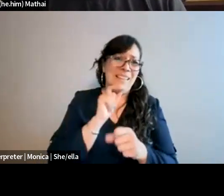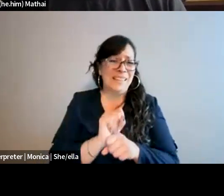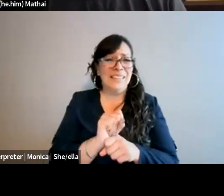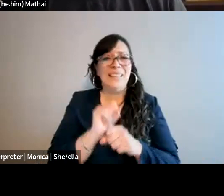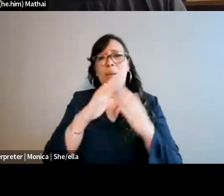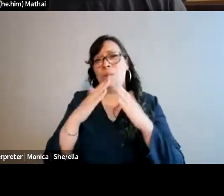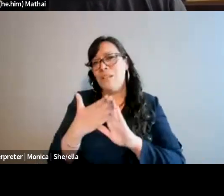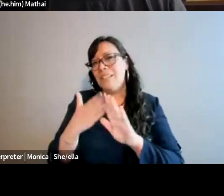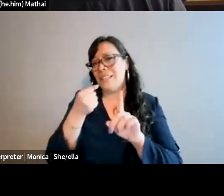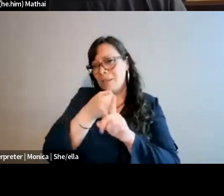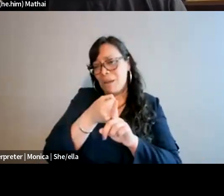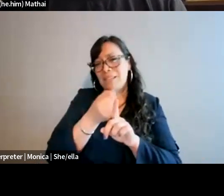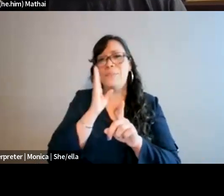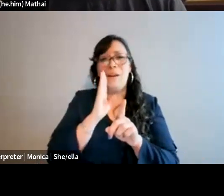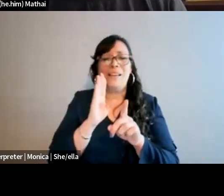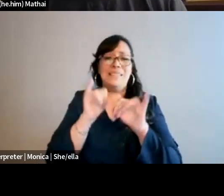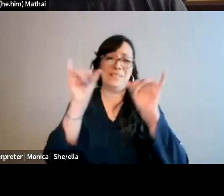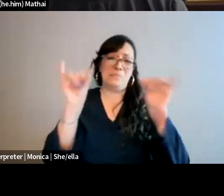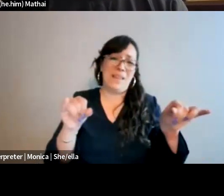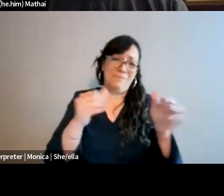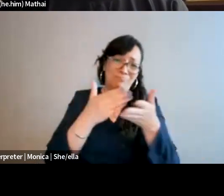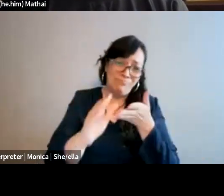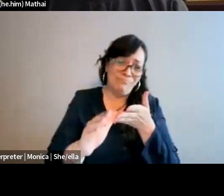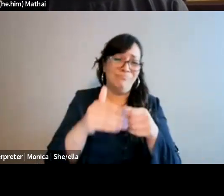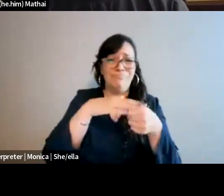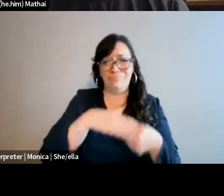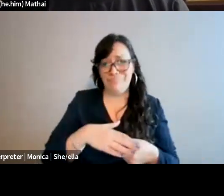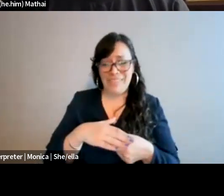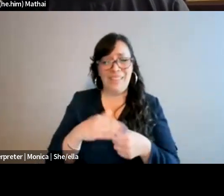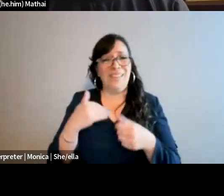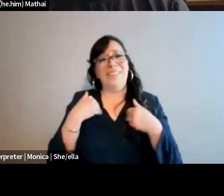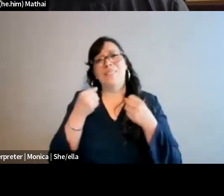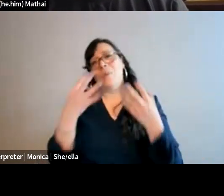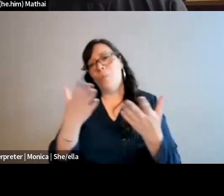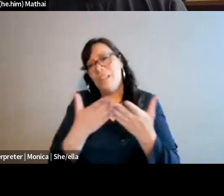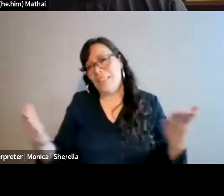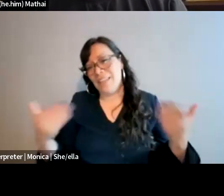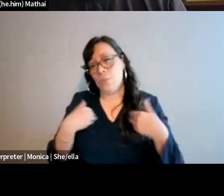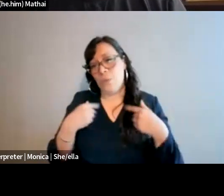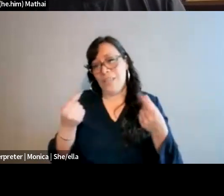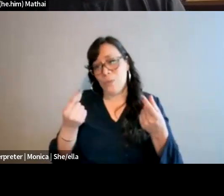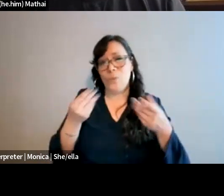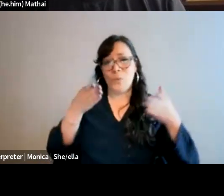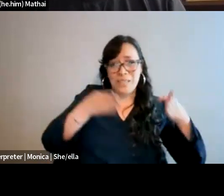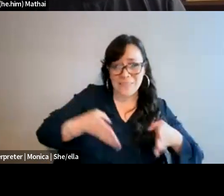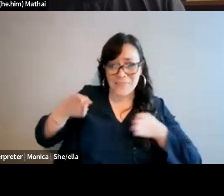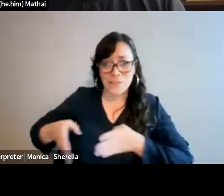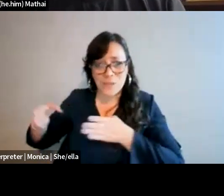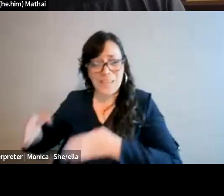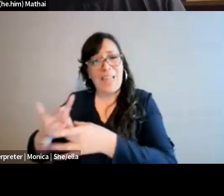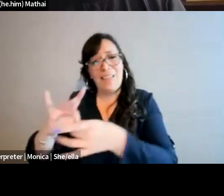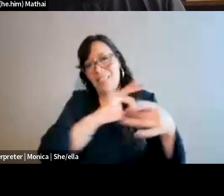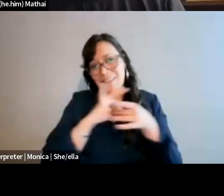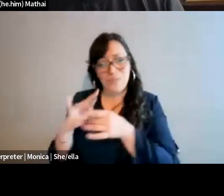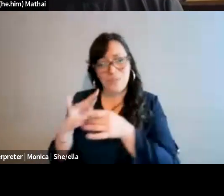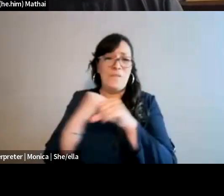impacted by systematic oppression. There is so much we can do individually and collectively to fight back against